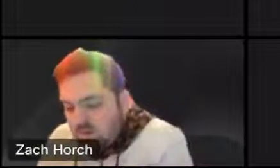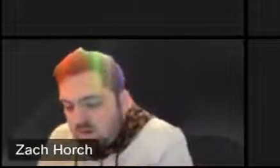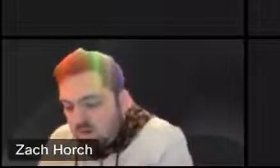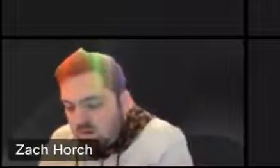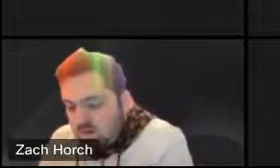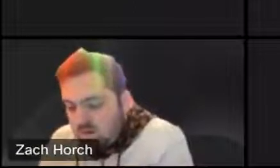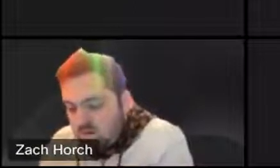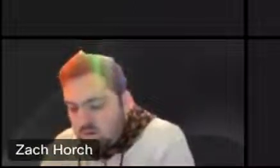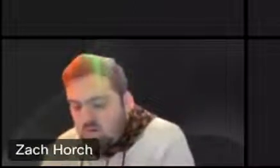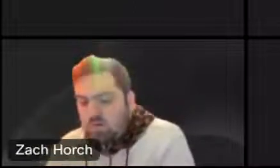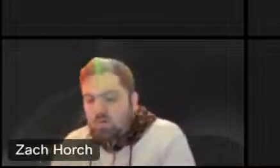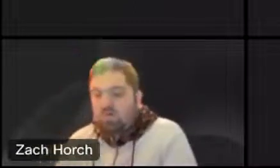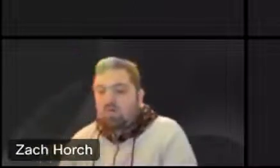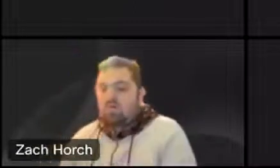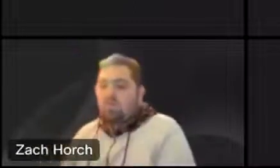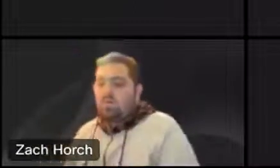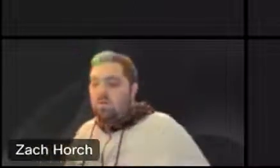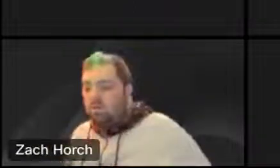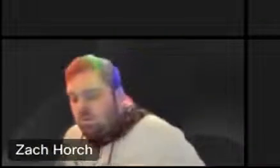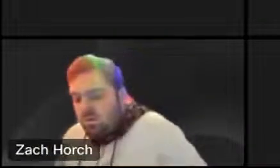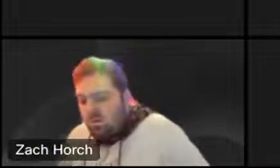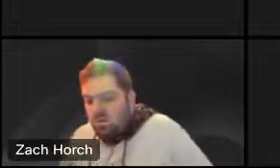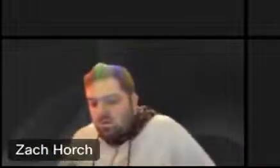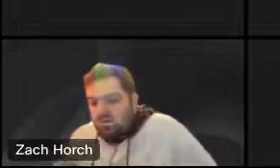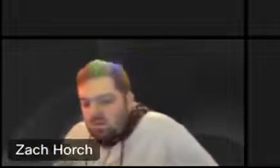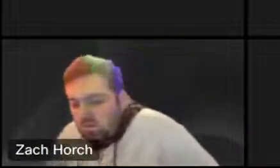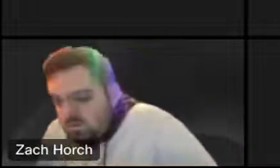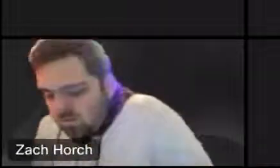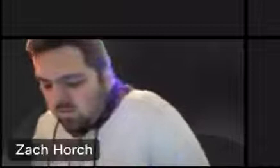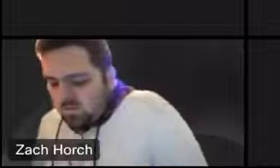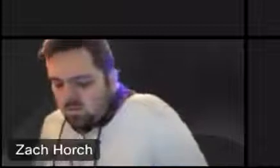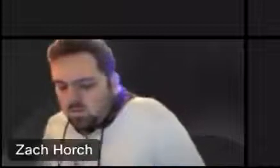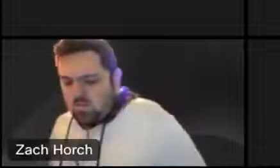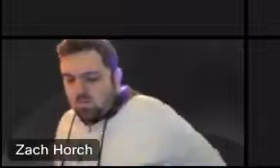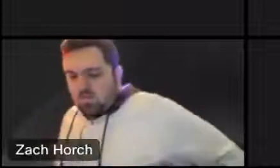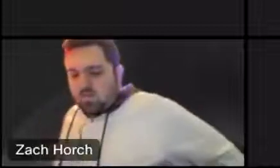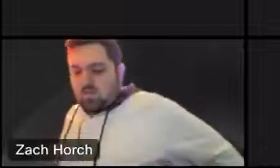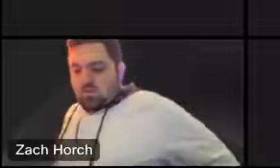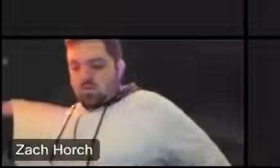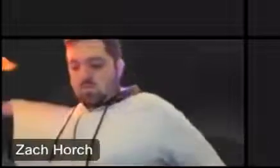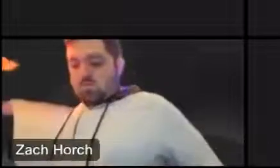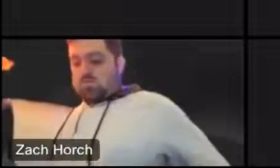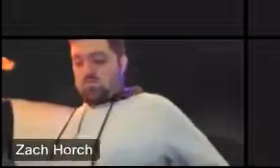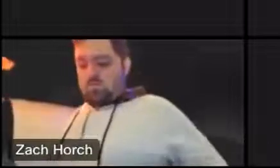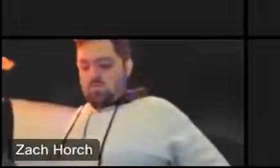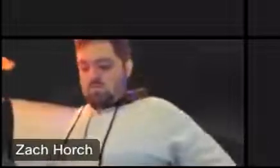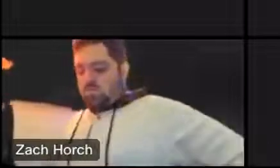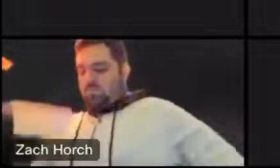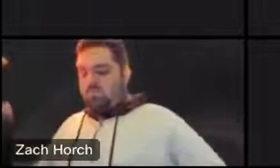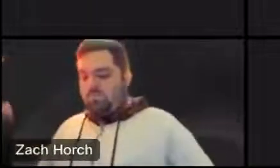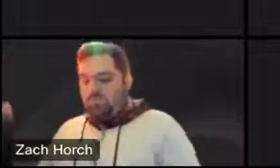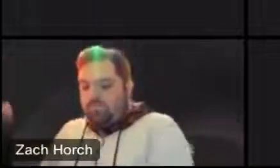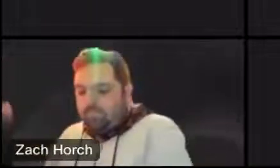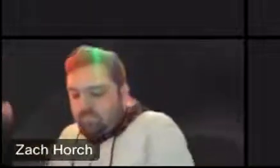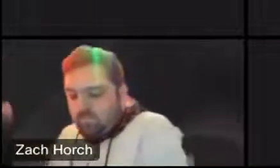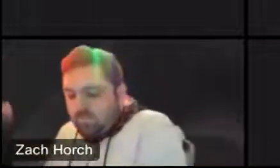event. Just I think everyone appreciated finally being able to be in person and put faces to names that we